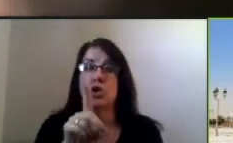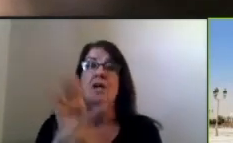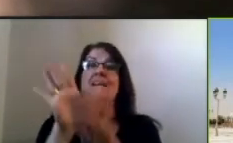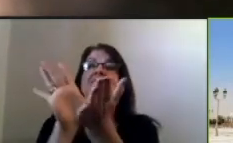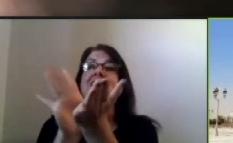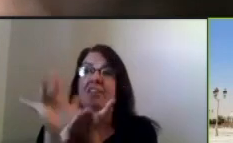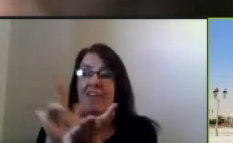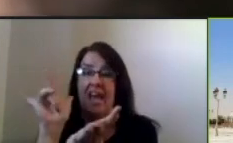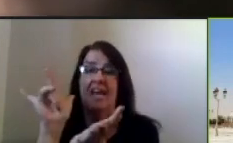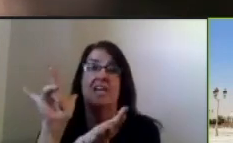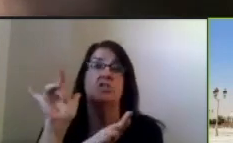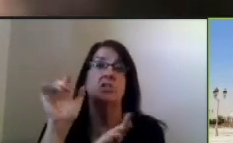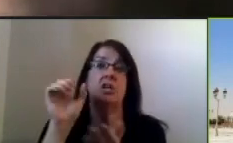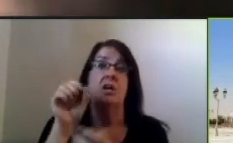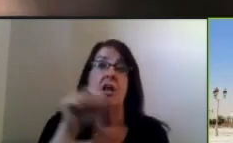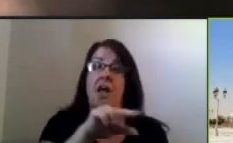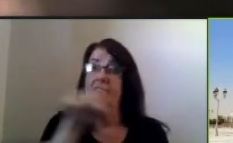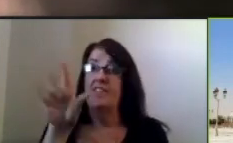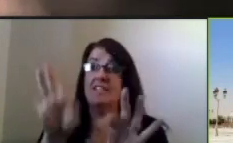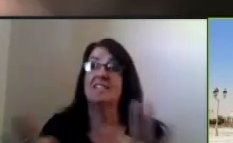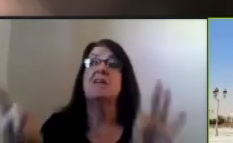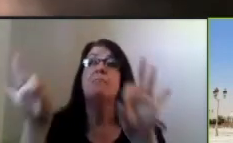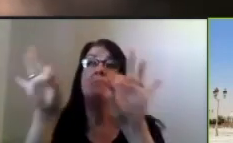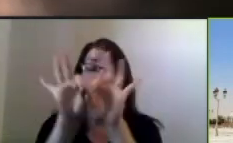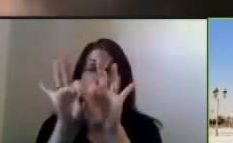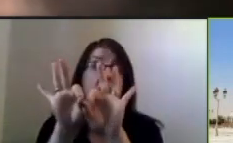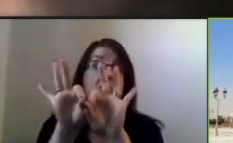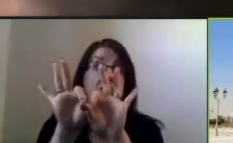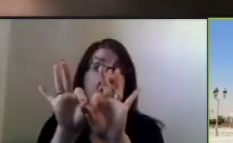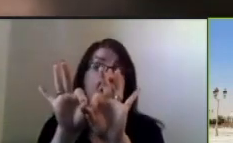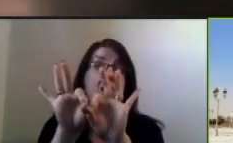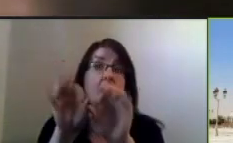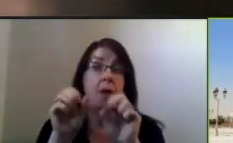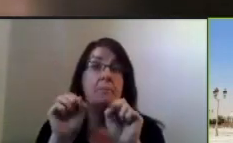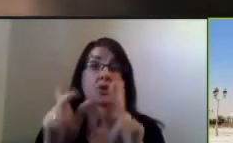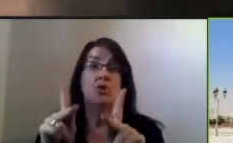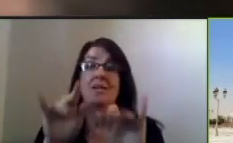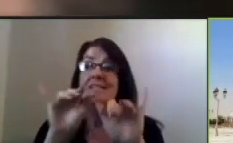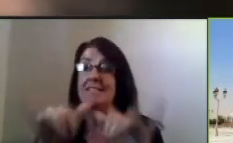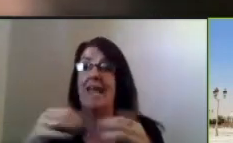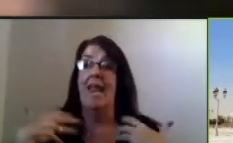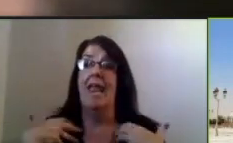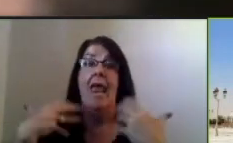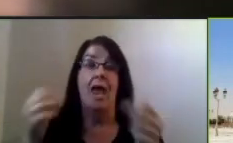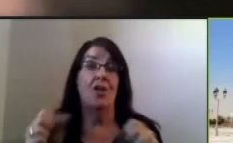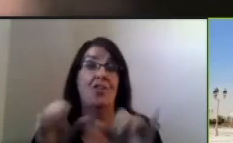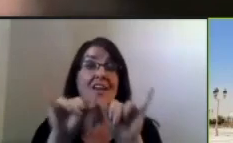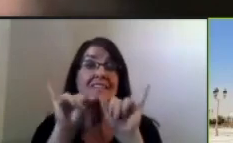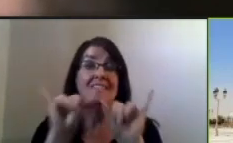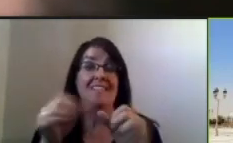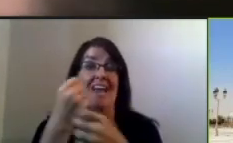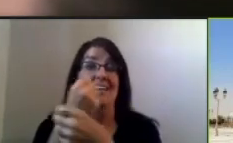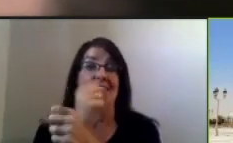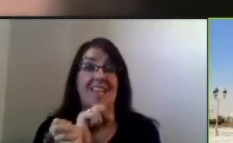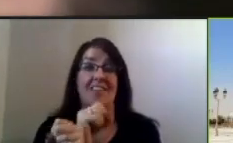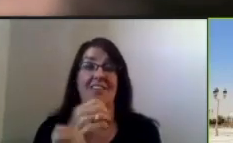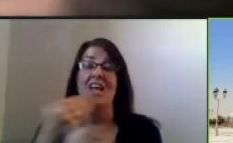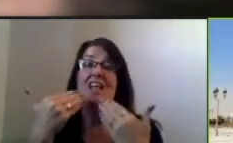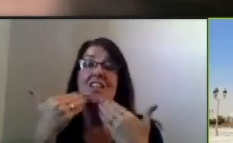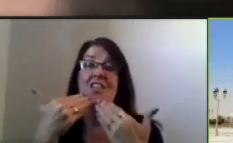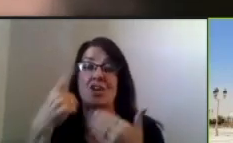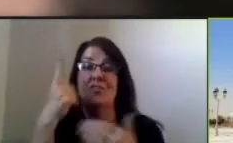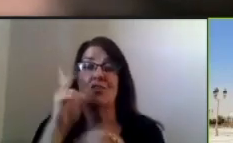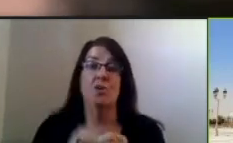of this opportunity to stay healthy and to stay safe. Thank you, Astra, again for your participation